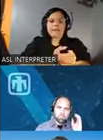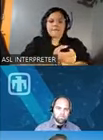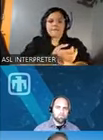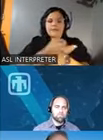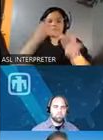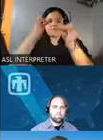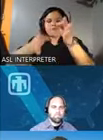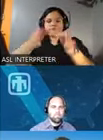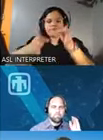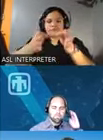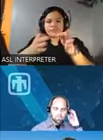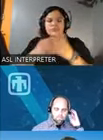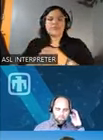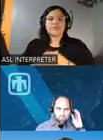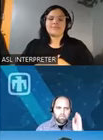Murphy with Argonne.